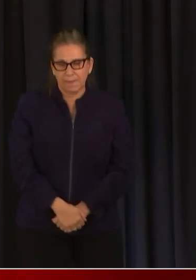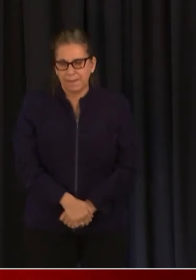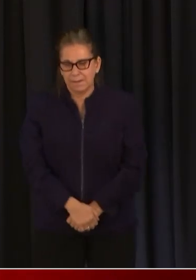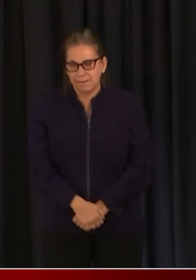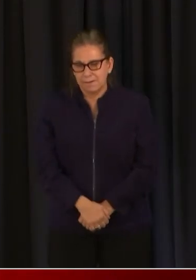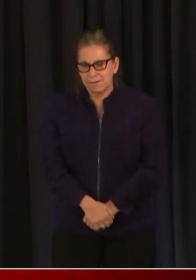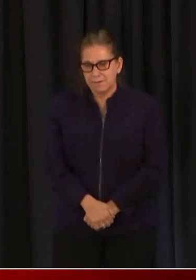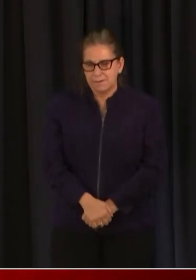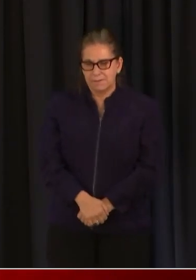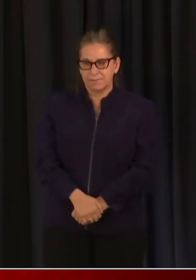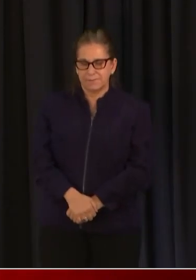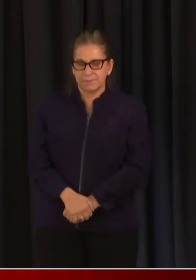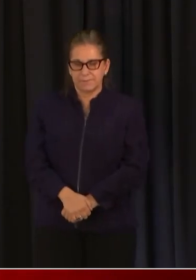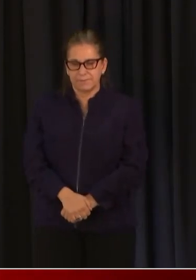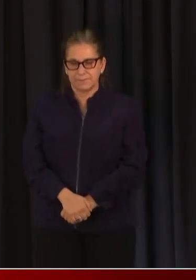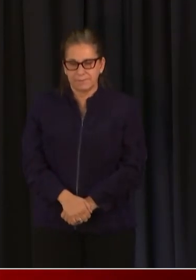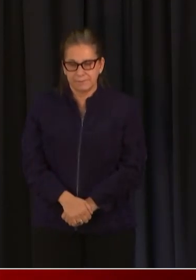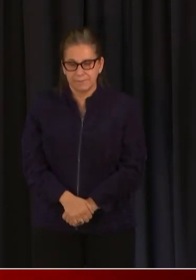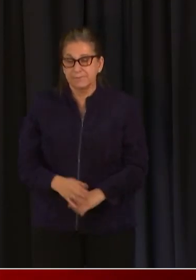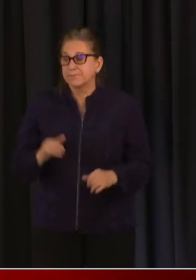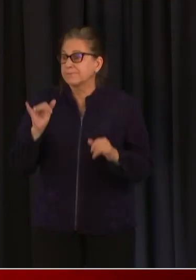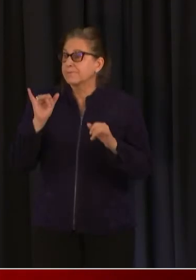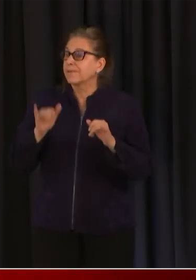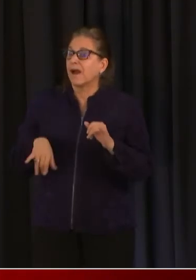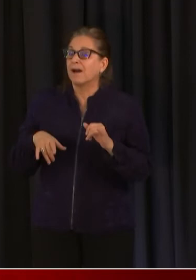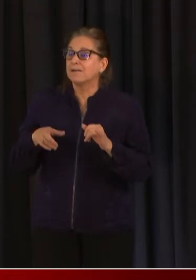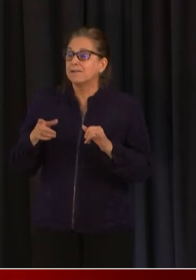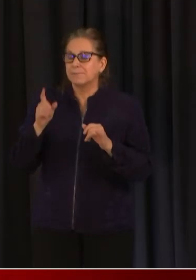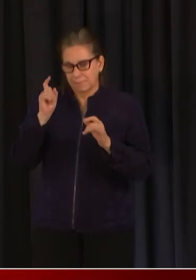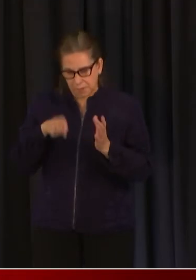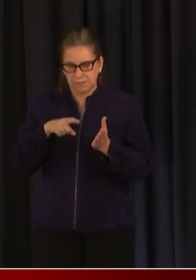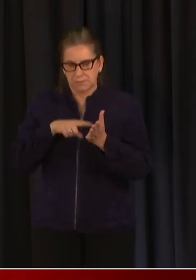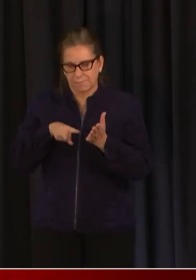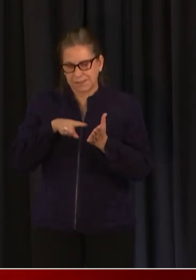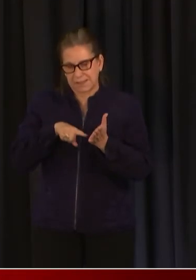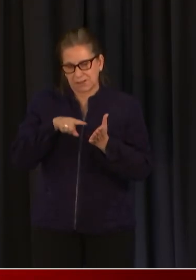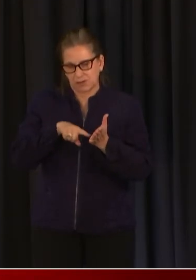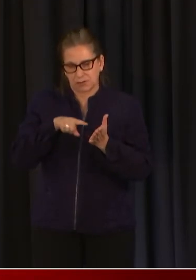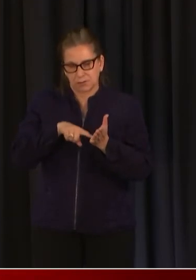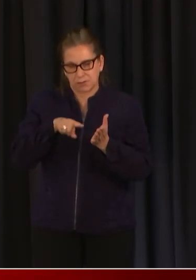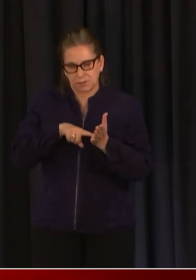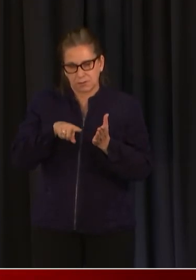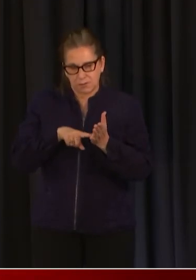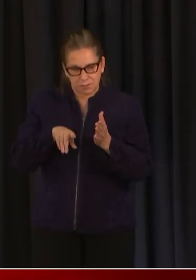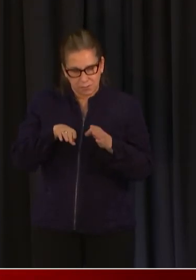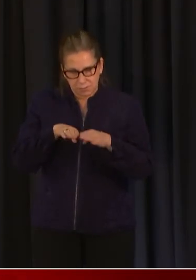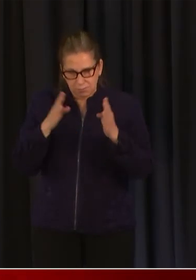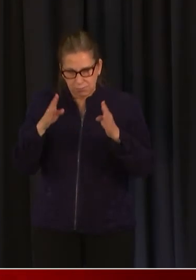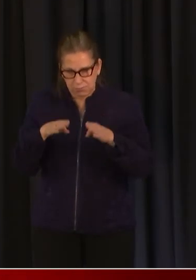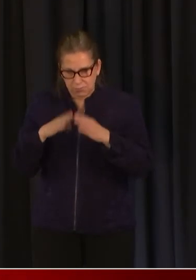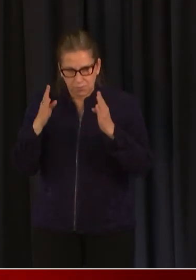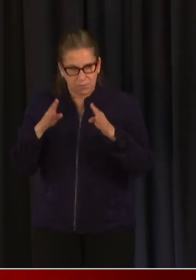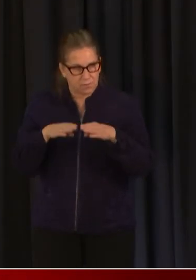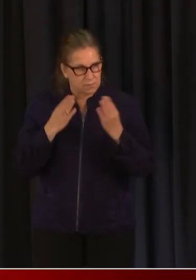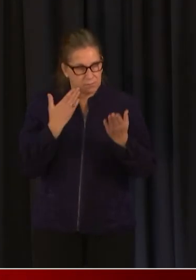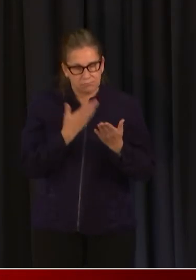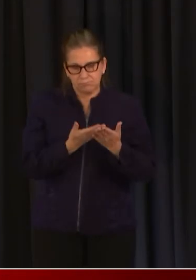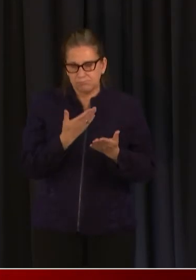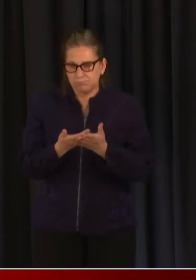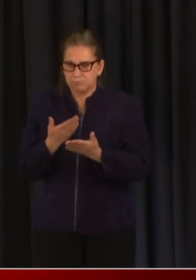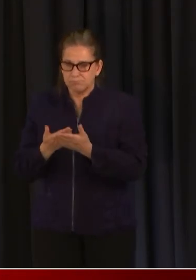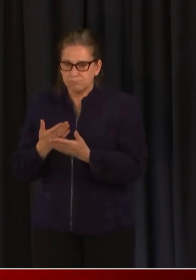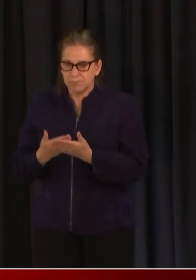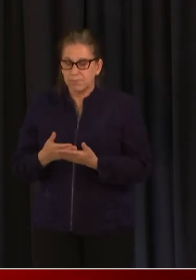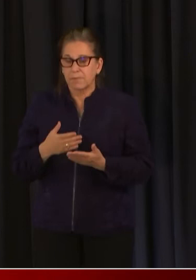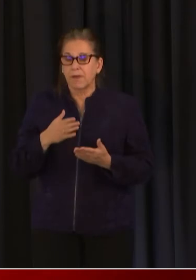because we have to investigate, but it appears that the facts are what you stated, that we